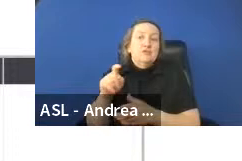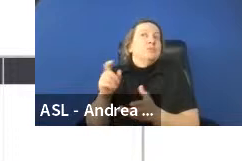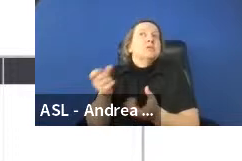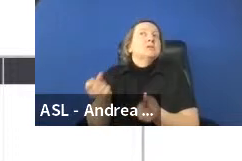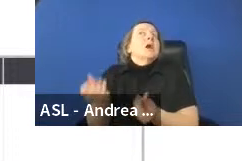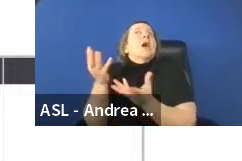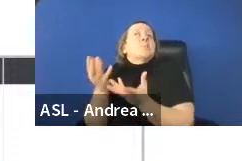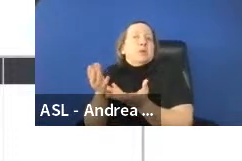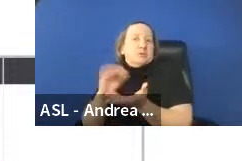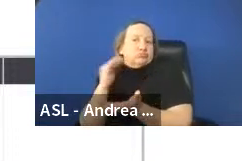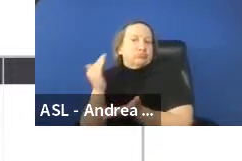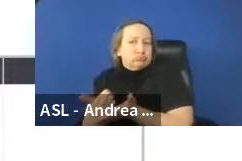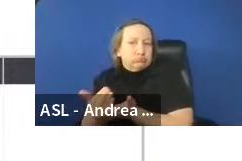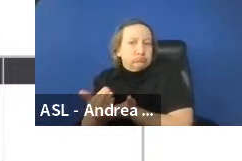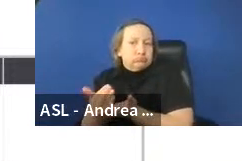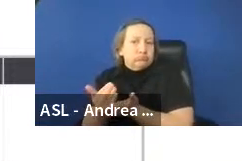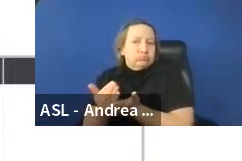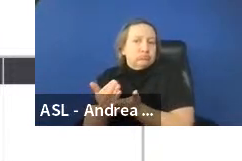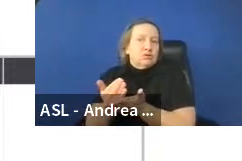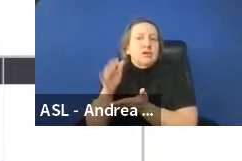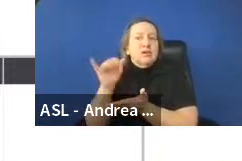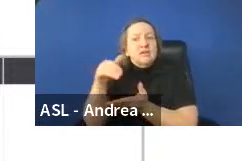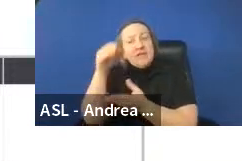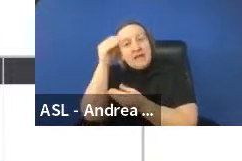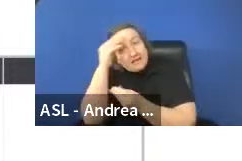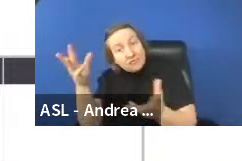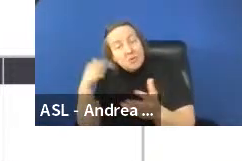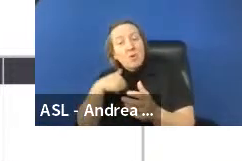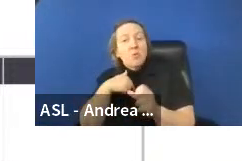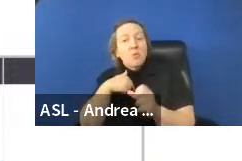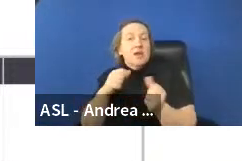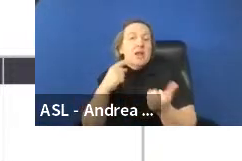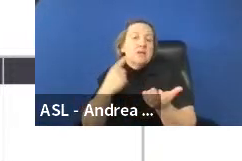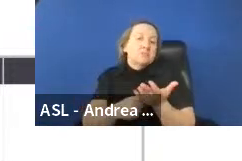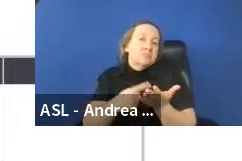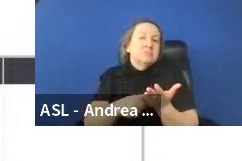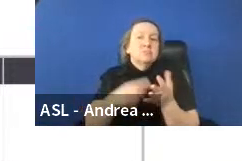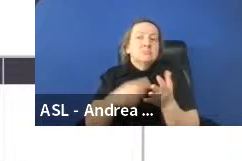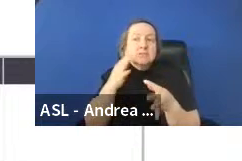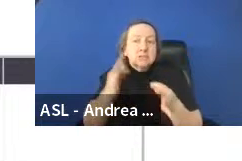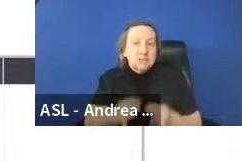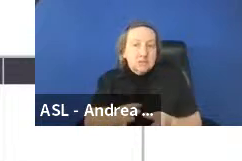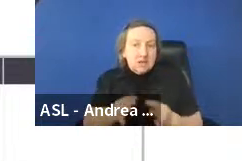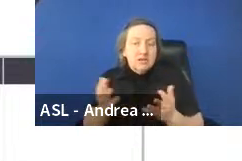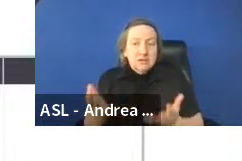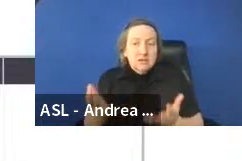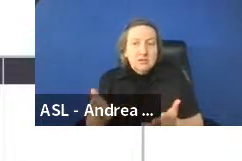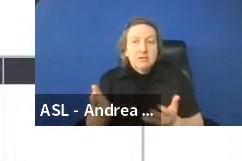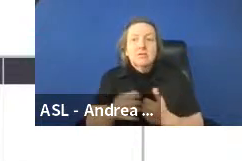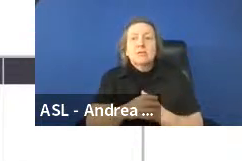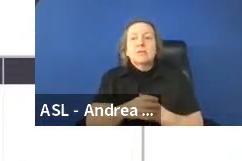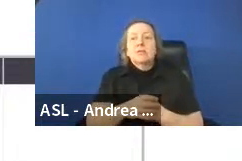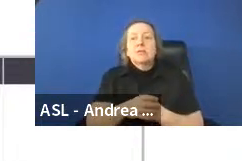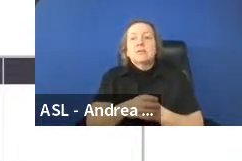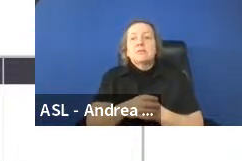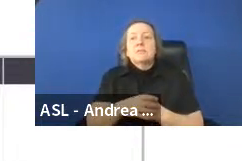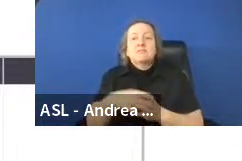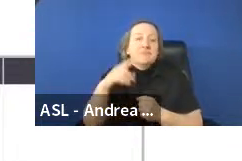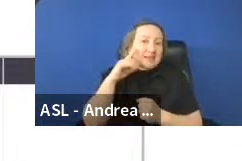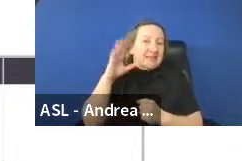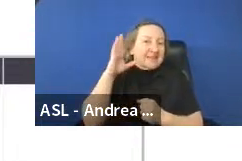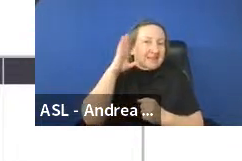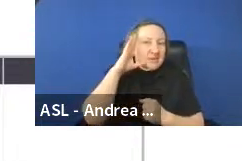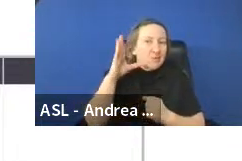And with that information, we can have a conversation and make some decisions. But I think we'll be getting